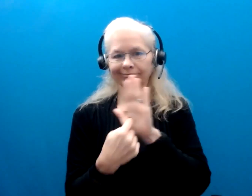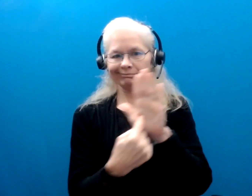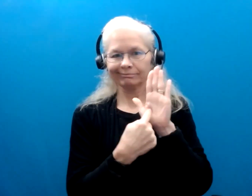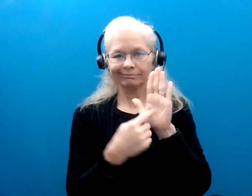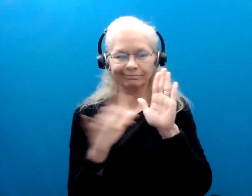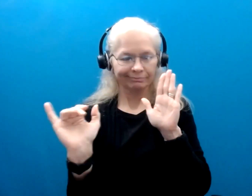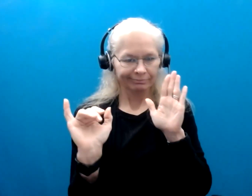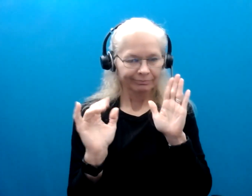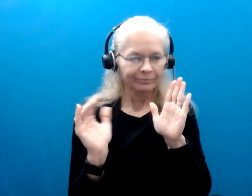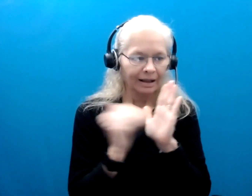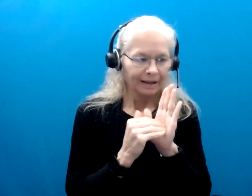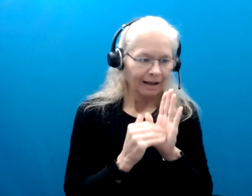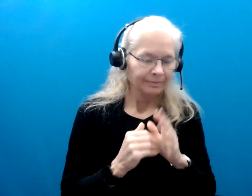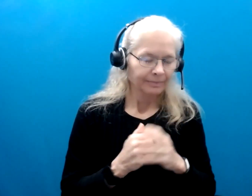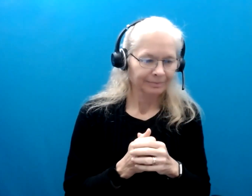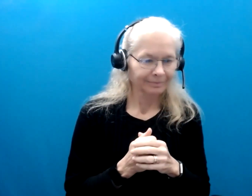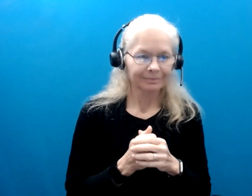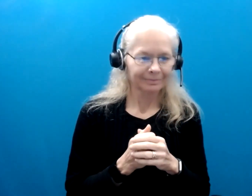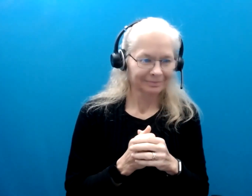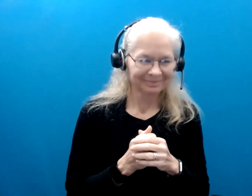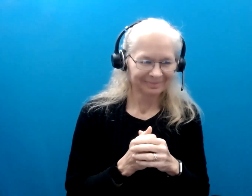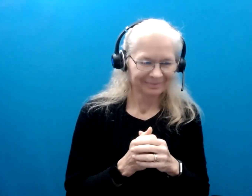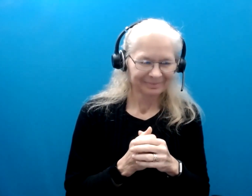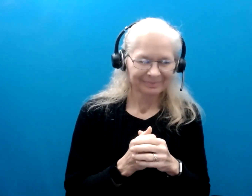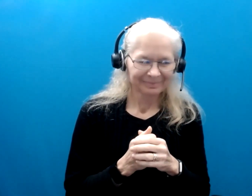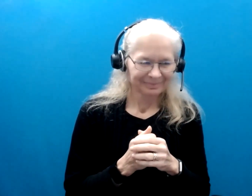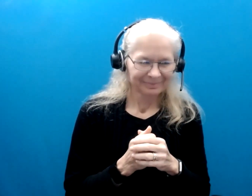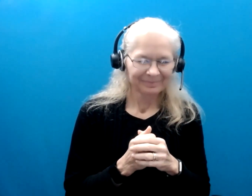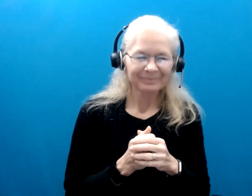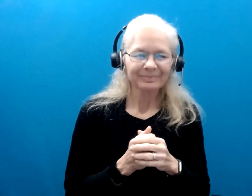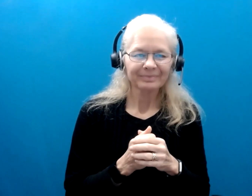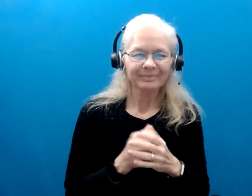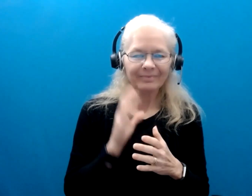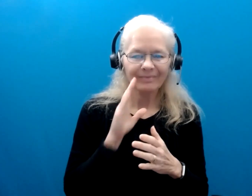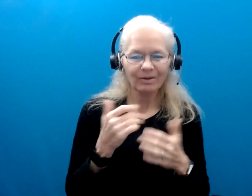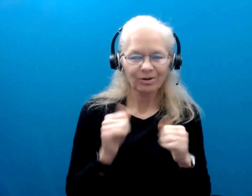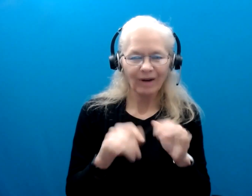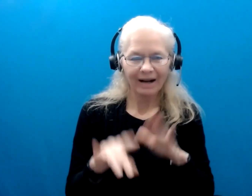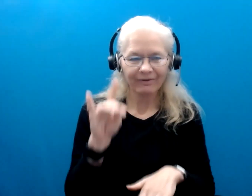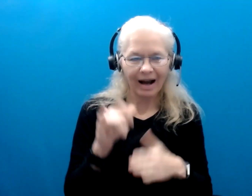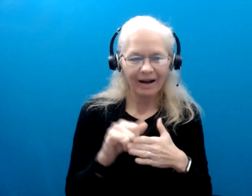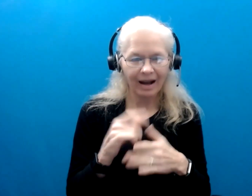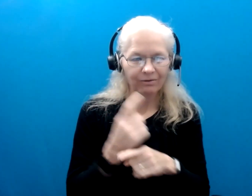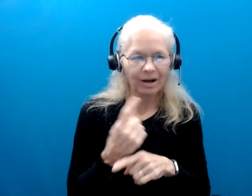And no, let me see if I can find the right one.